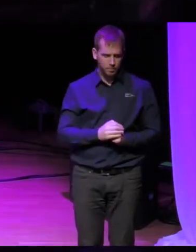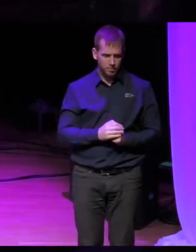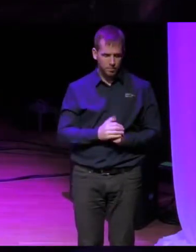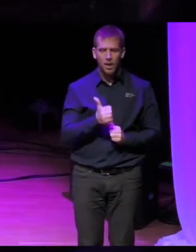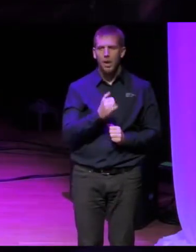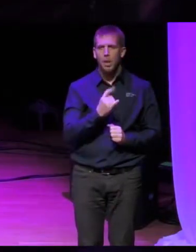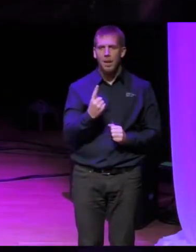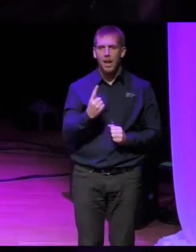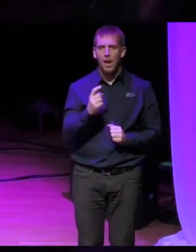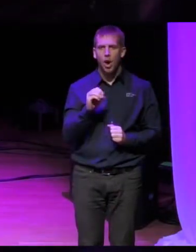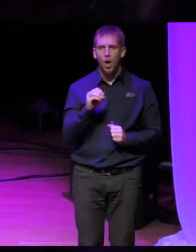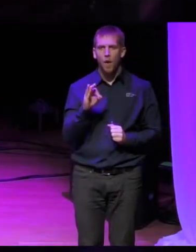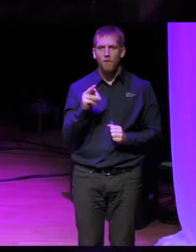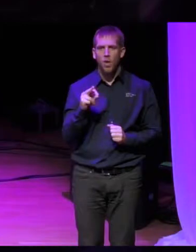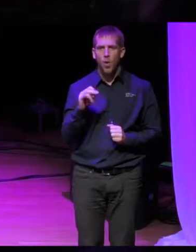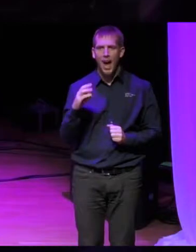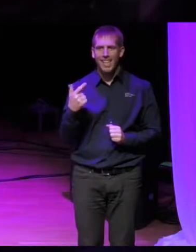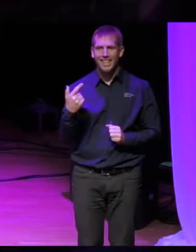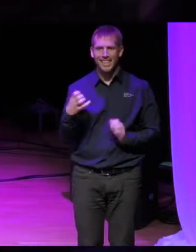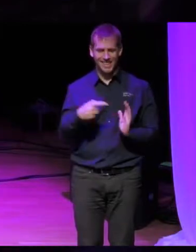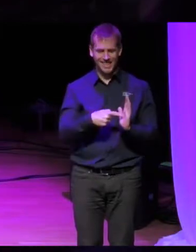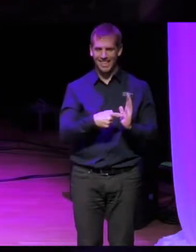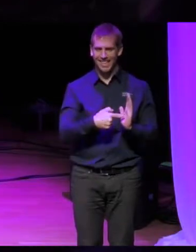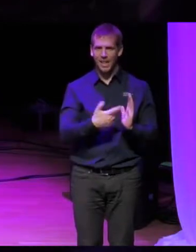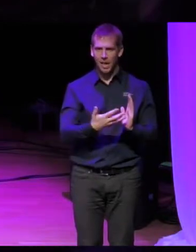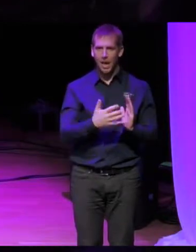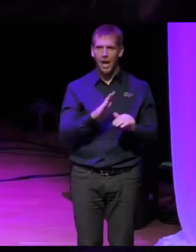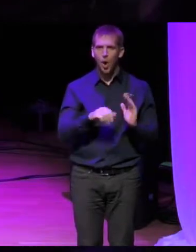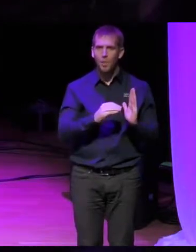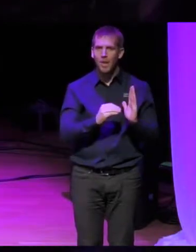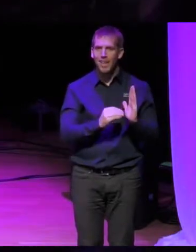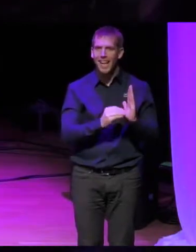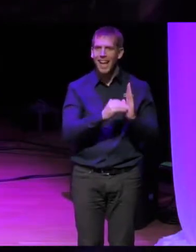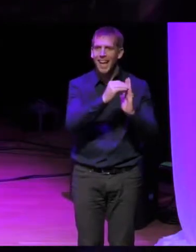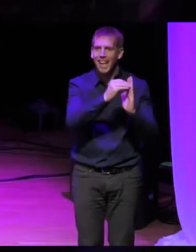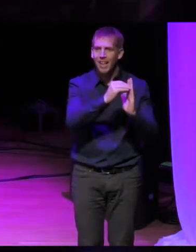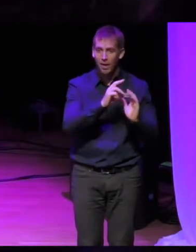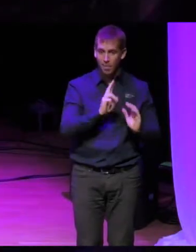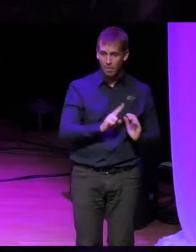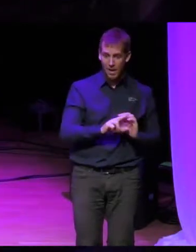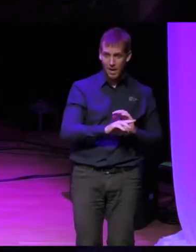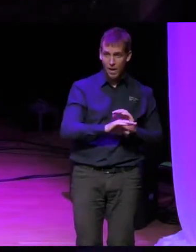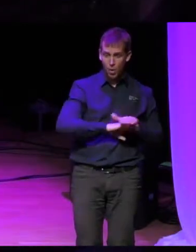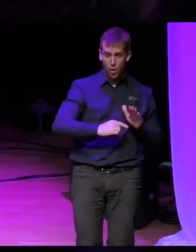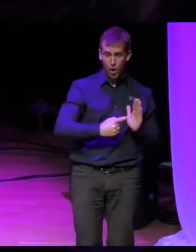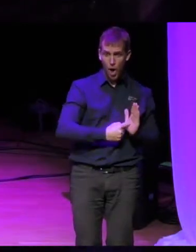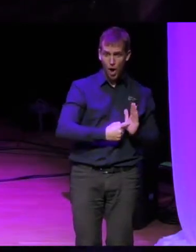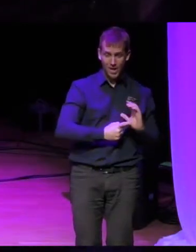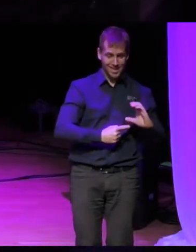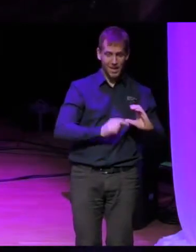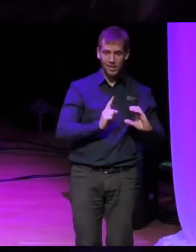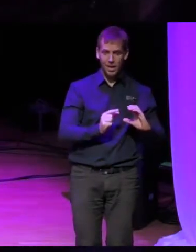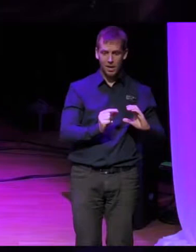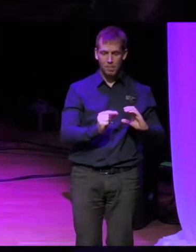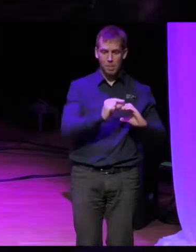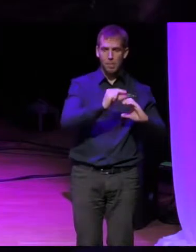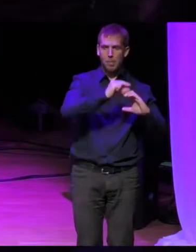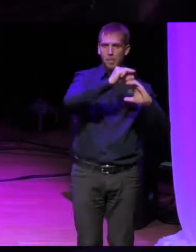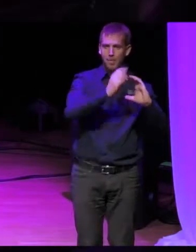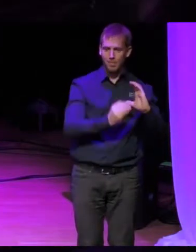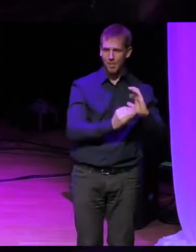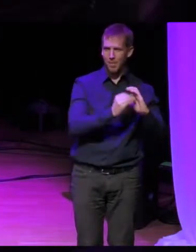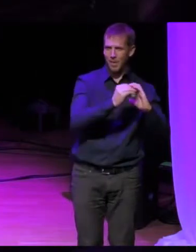to the amendments. So, by definition, they were amendments to the original Constitution. But the process of amending